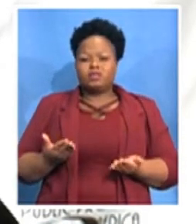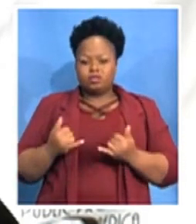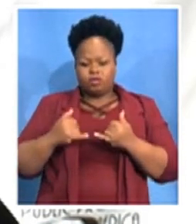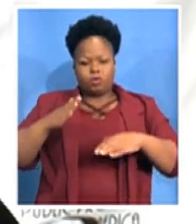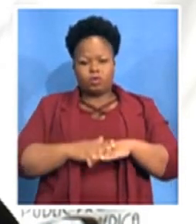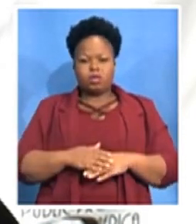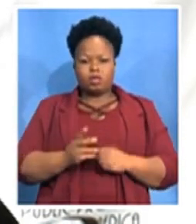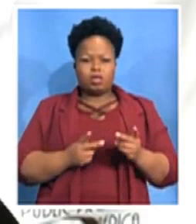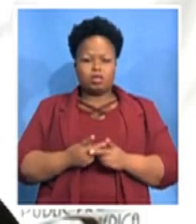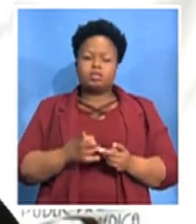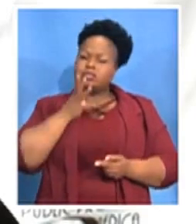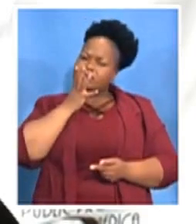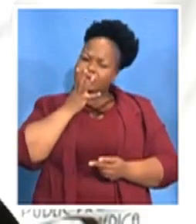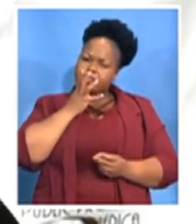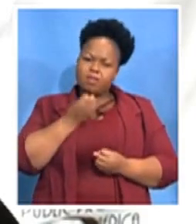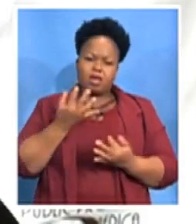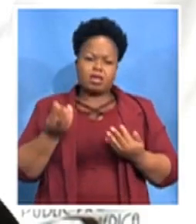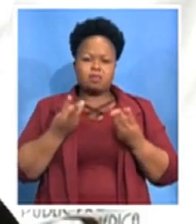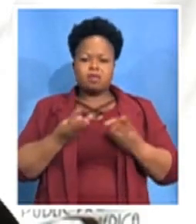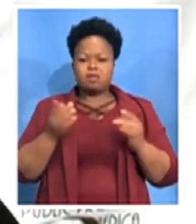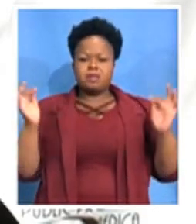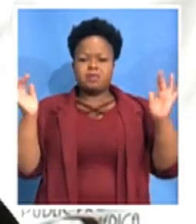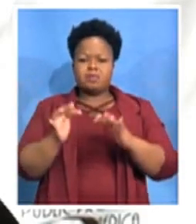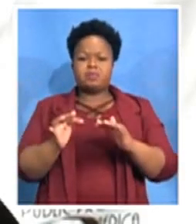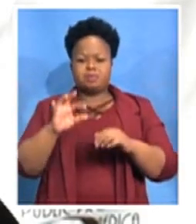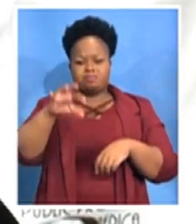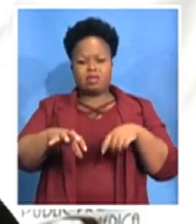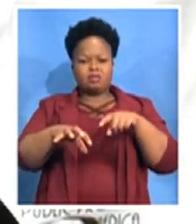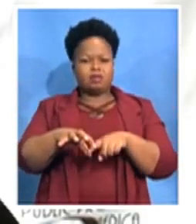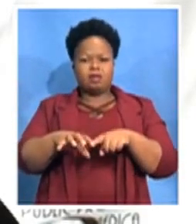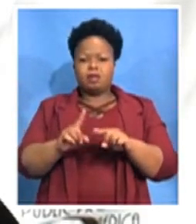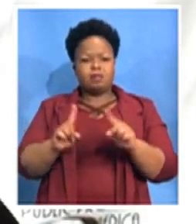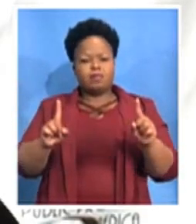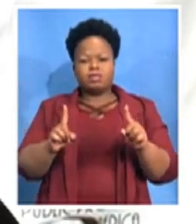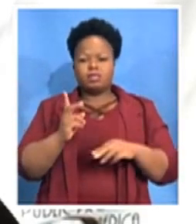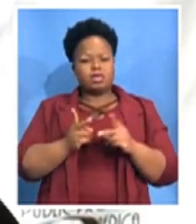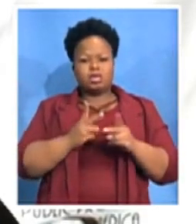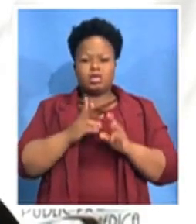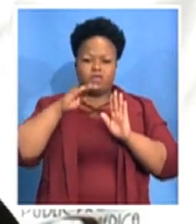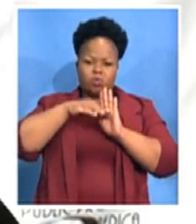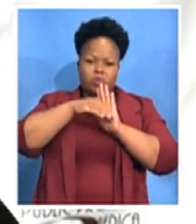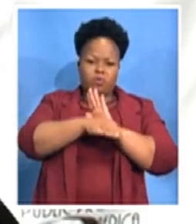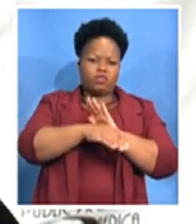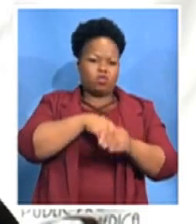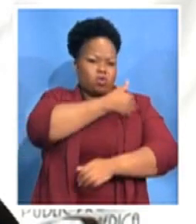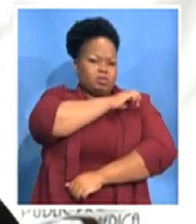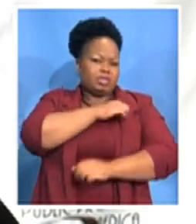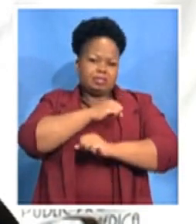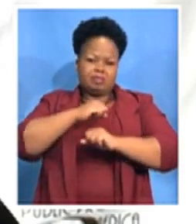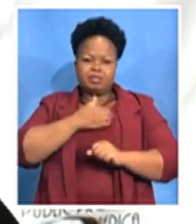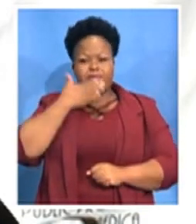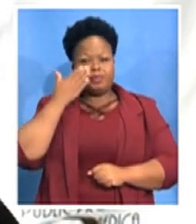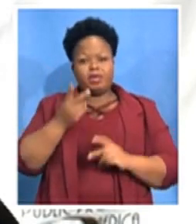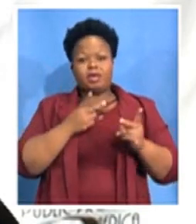areas with no proportional increase in hospital space and general service delivery.